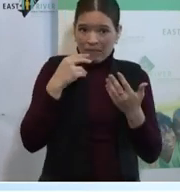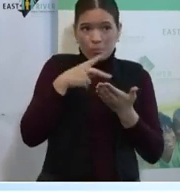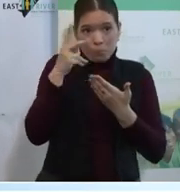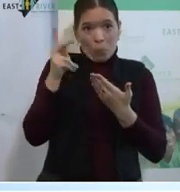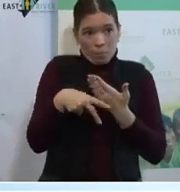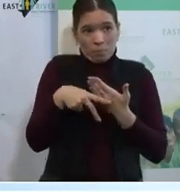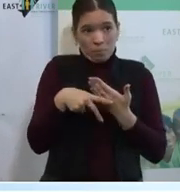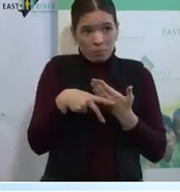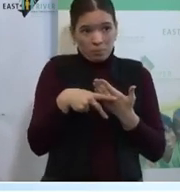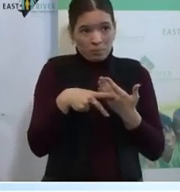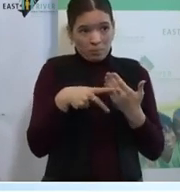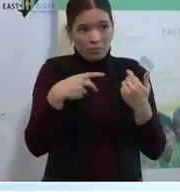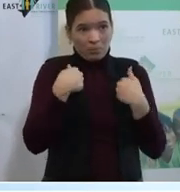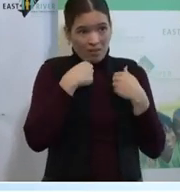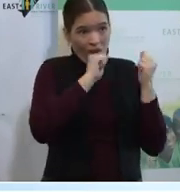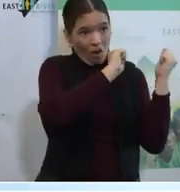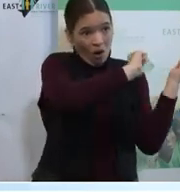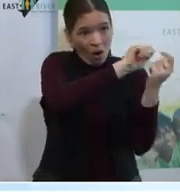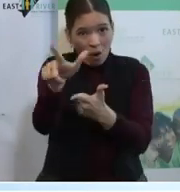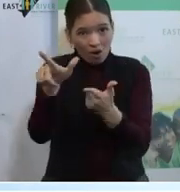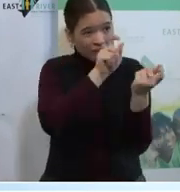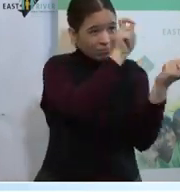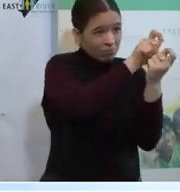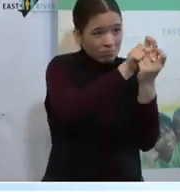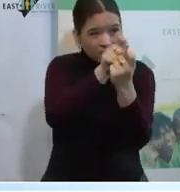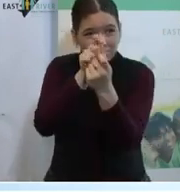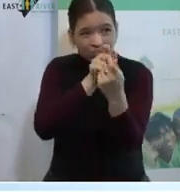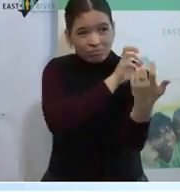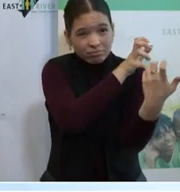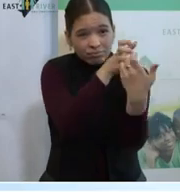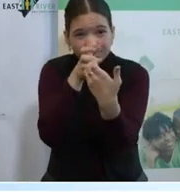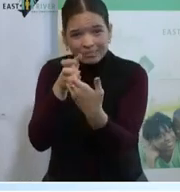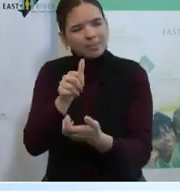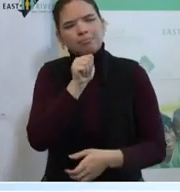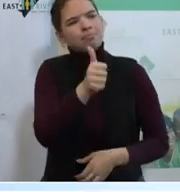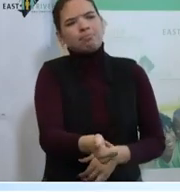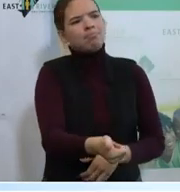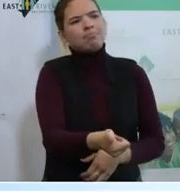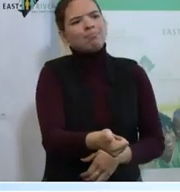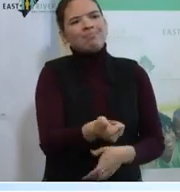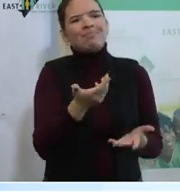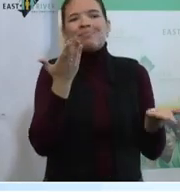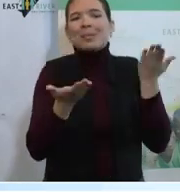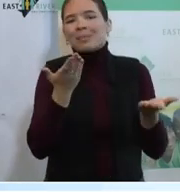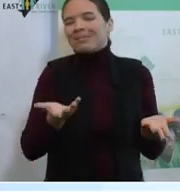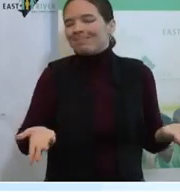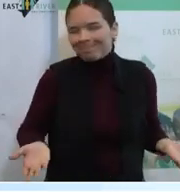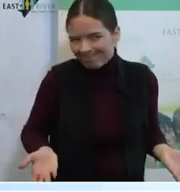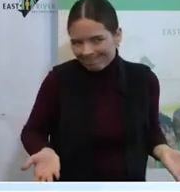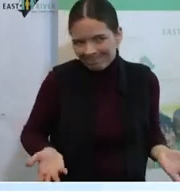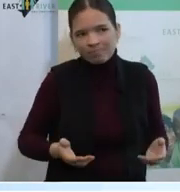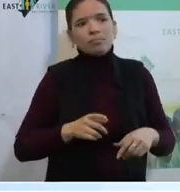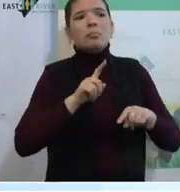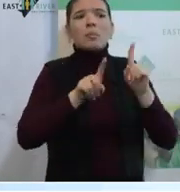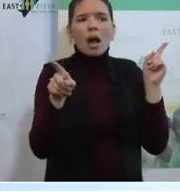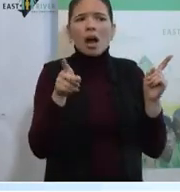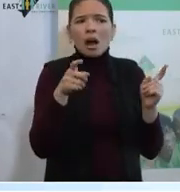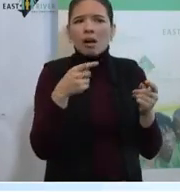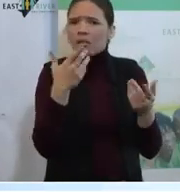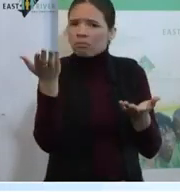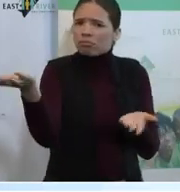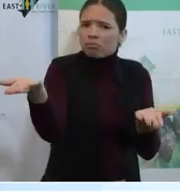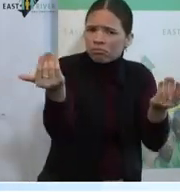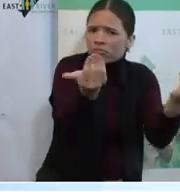are engaging everybody. So we're open to a discussion of what we need to add. You also mentioned staffing, and